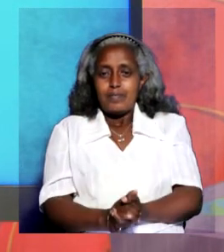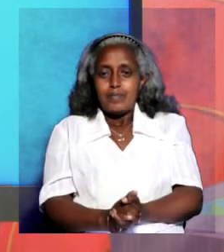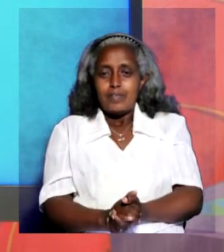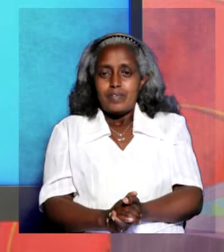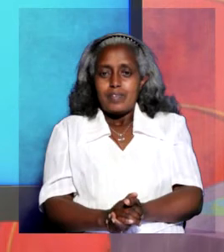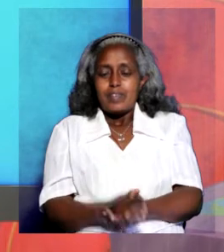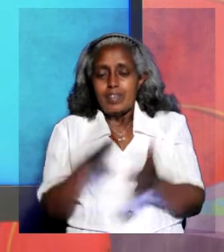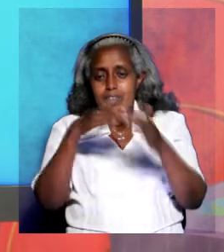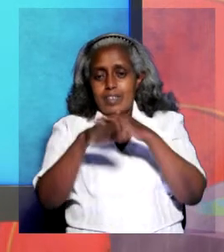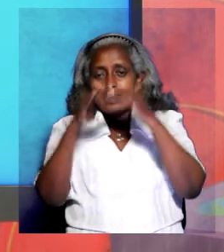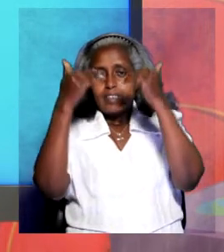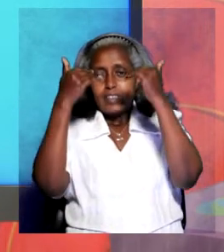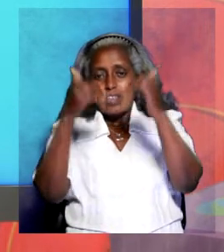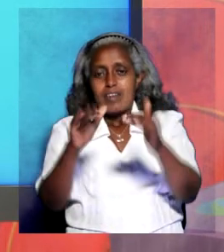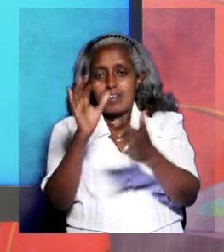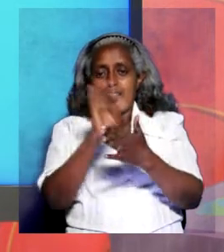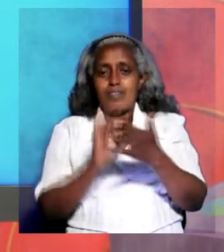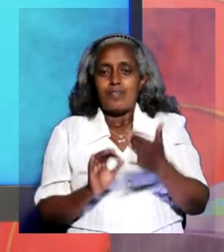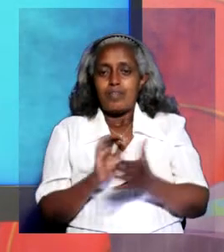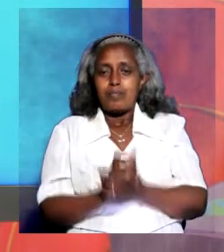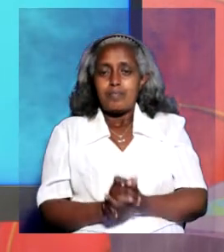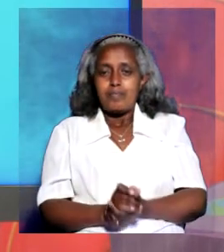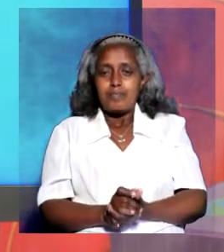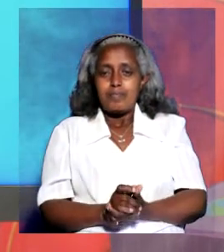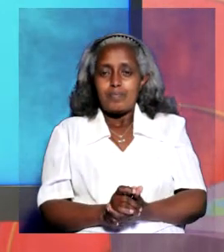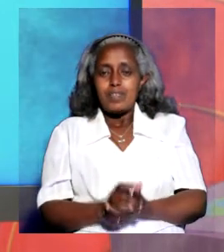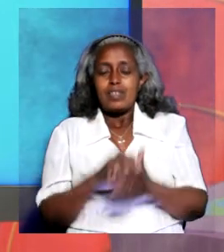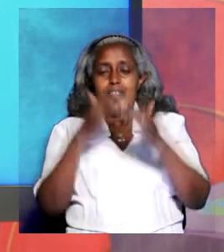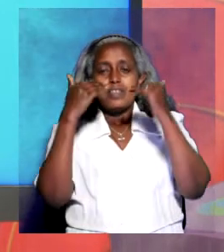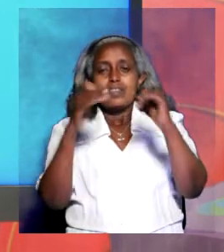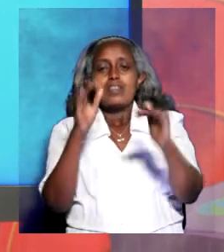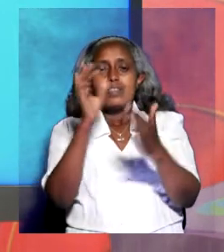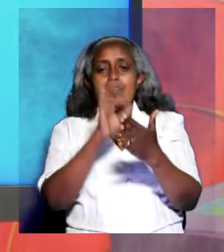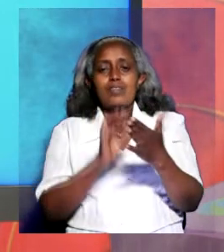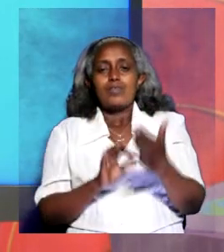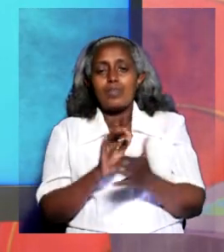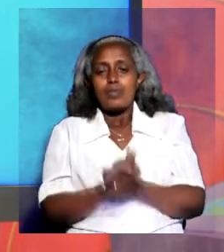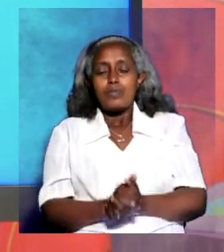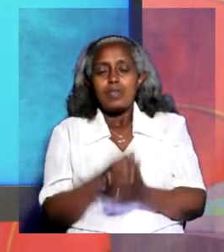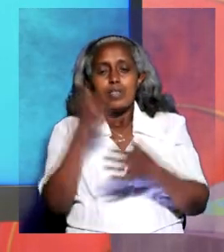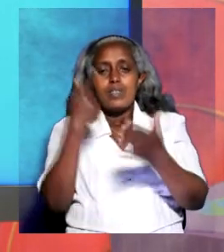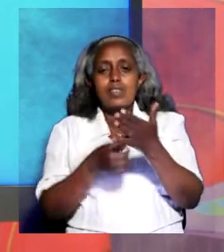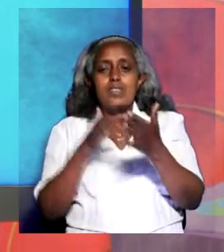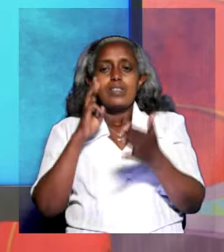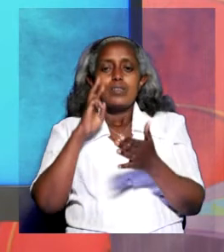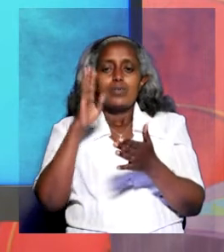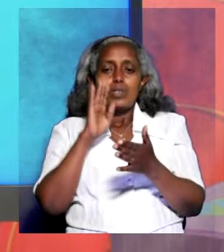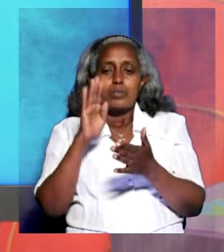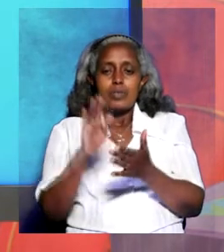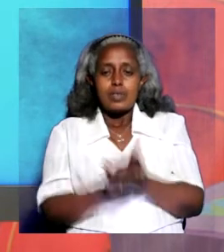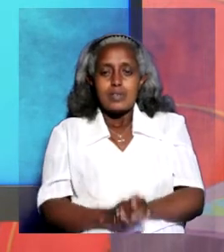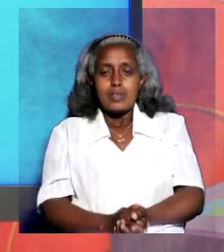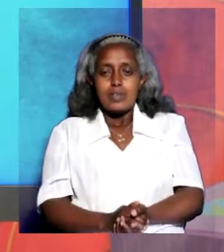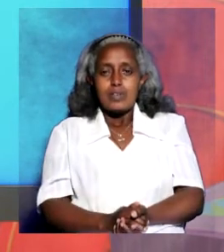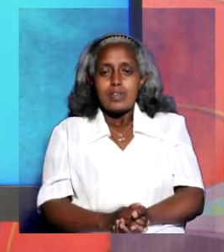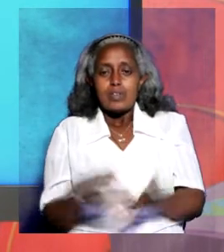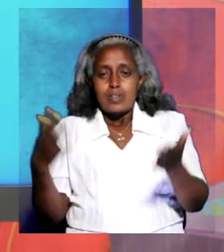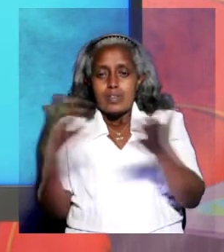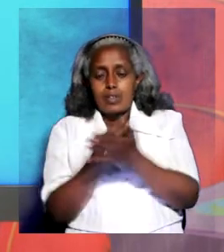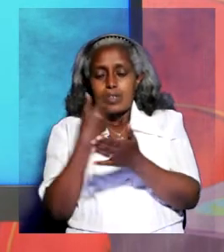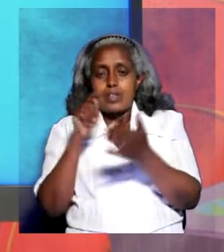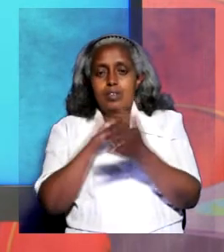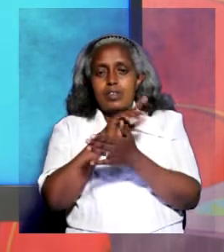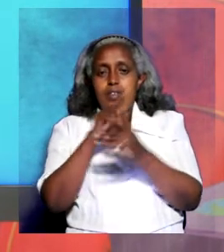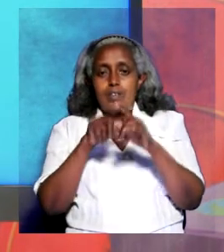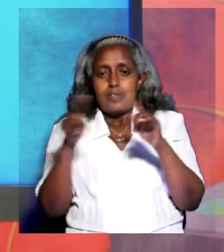in standard form. In standard form, this will be, take the difference